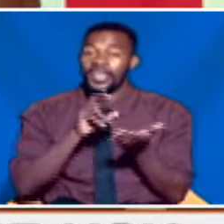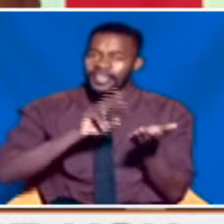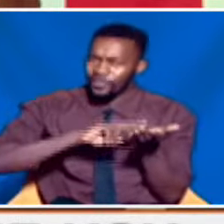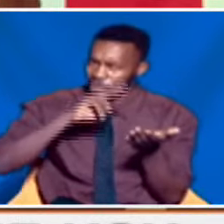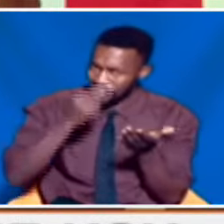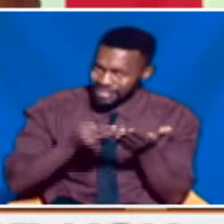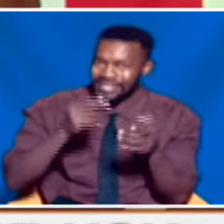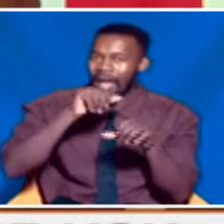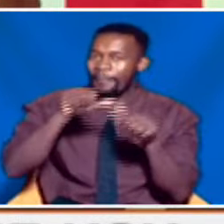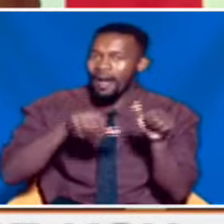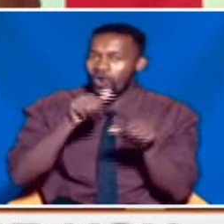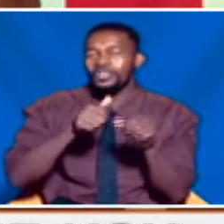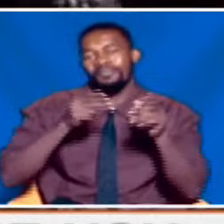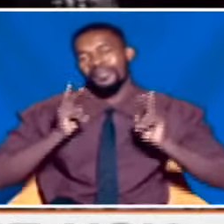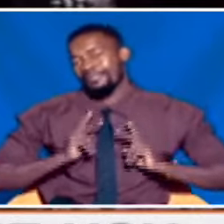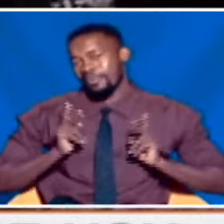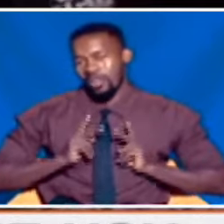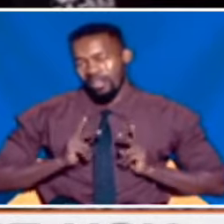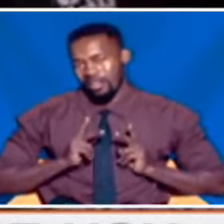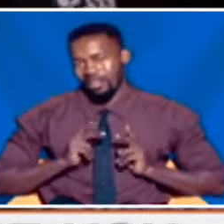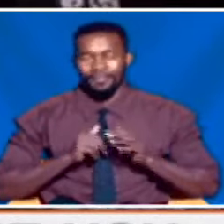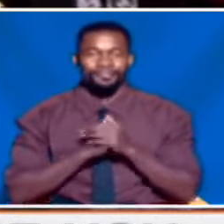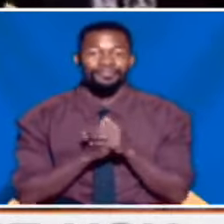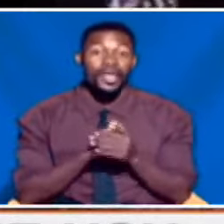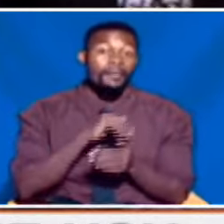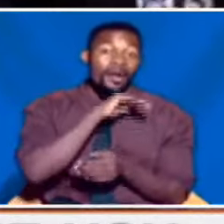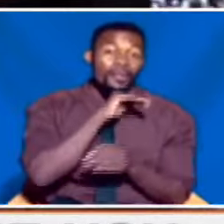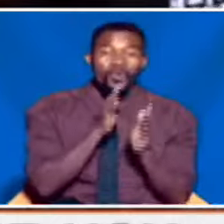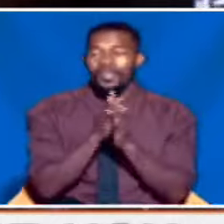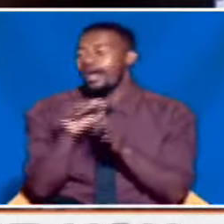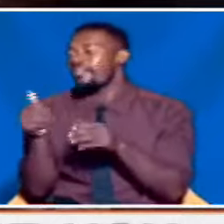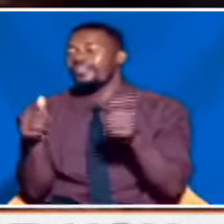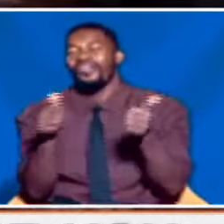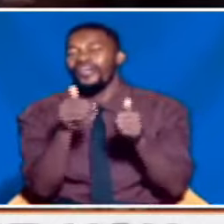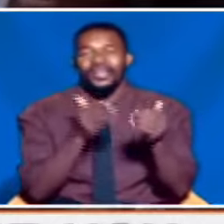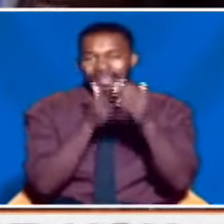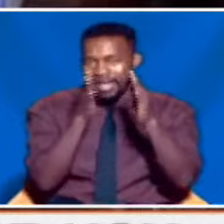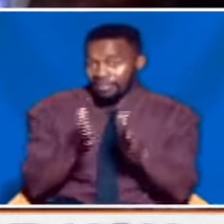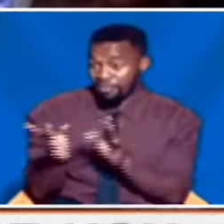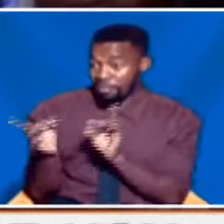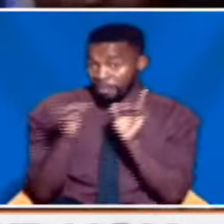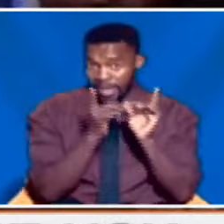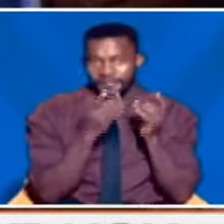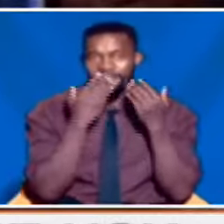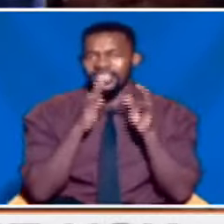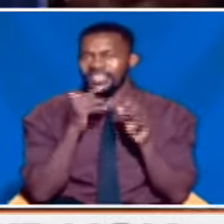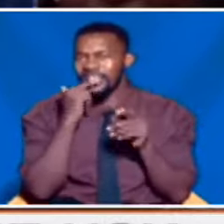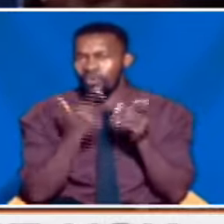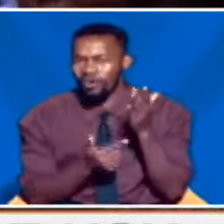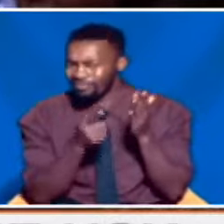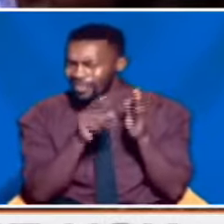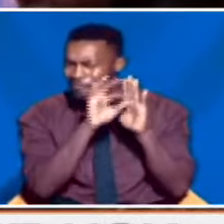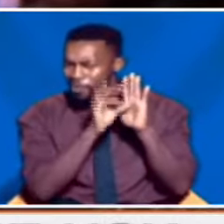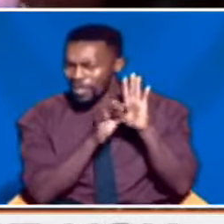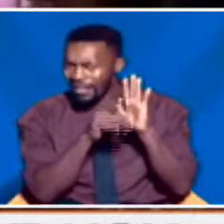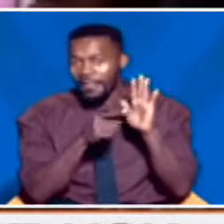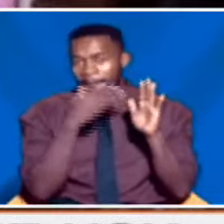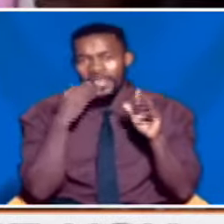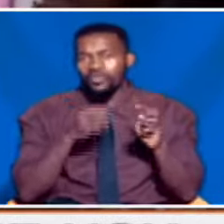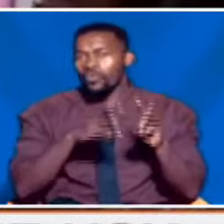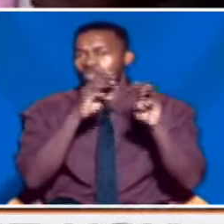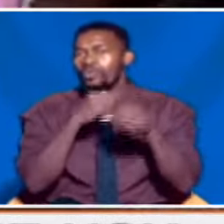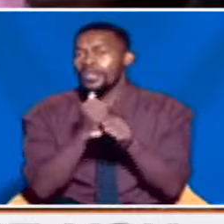Resources are about people. Raila and other leaders who met him said that the formula is the best way to ensure